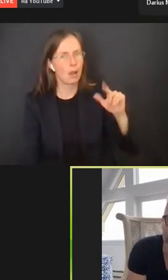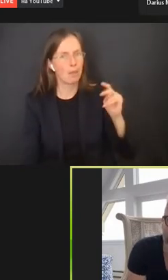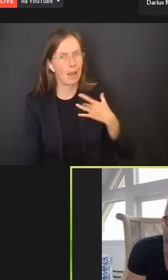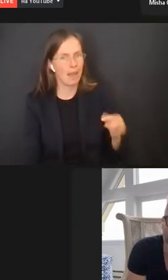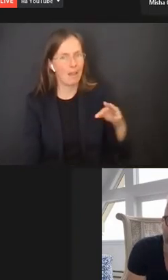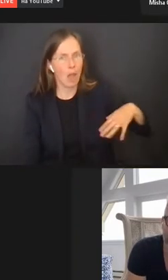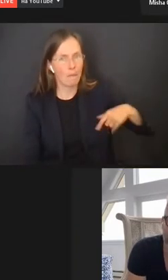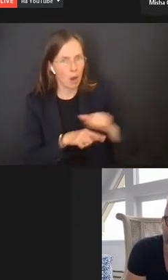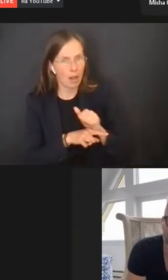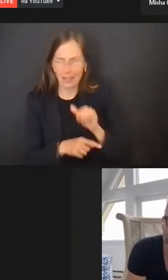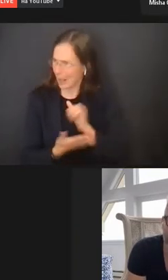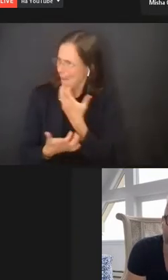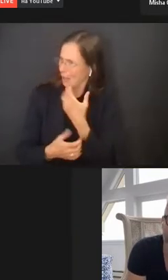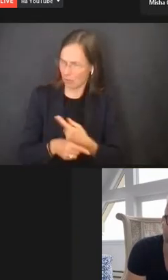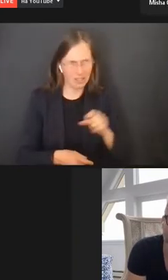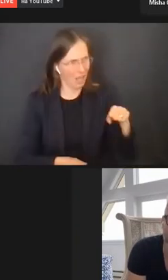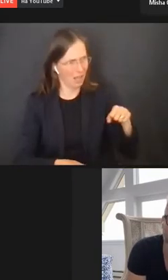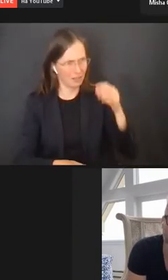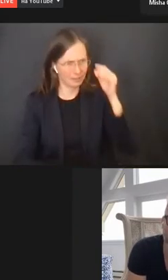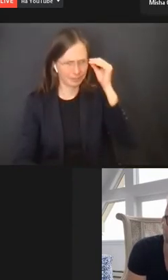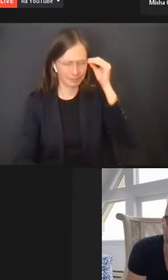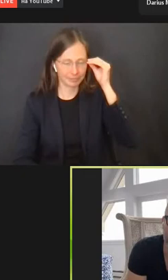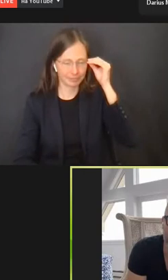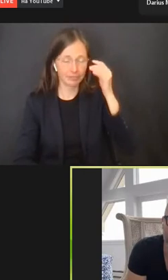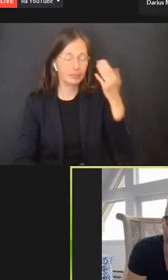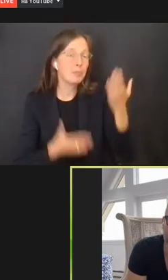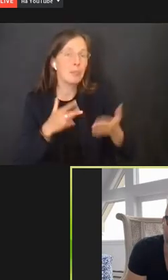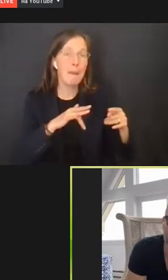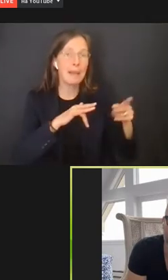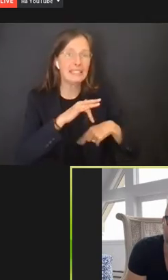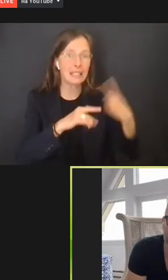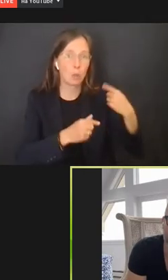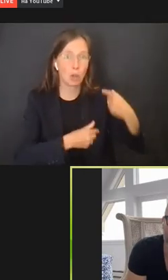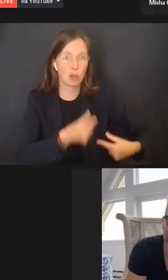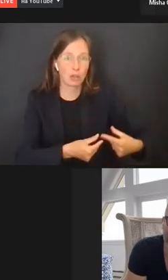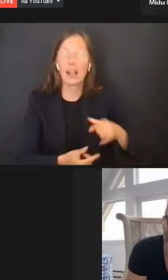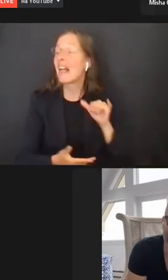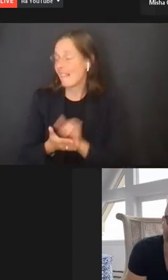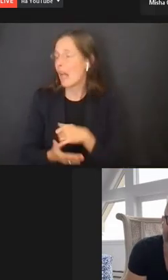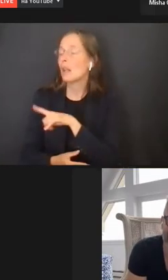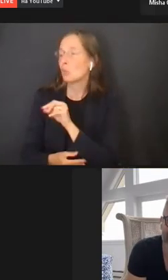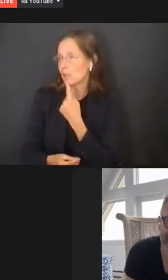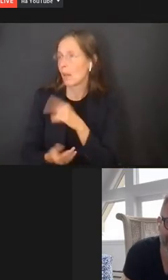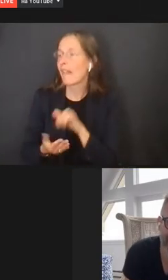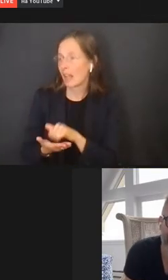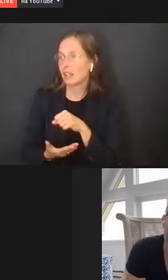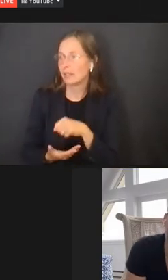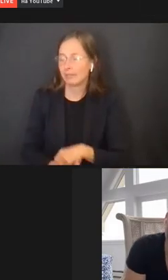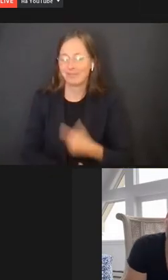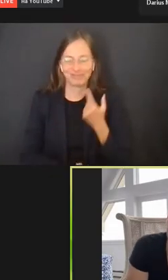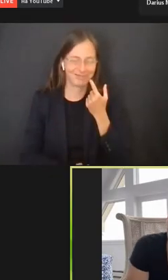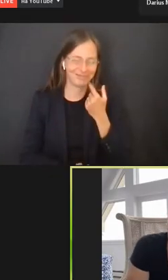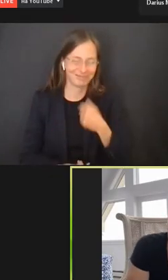Isn't that amazing? Yeah. It's, I guess it skips a generation, right? That's what they say about that. Yep.